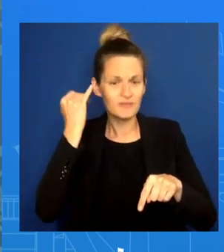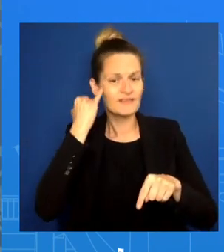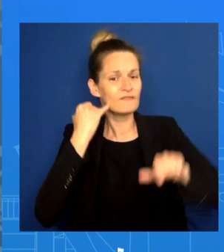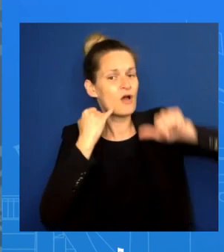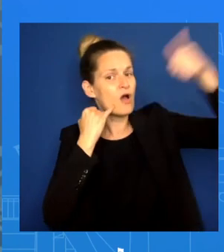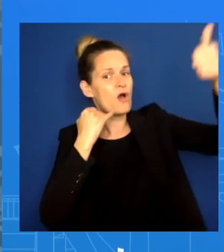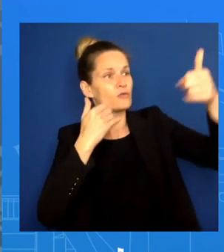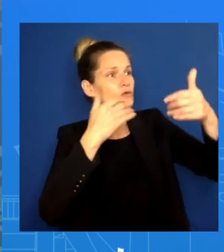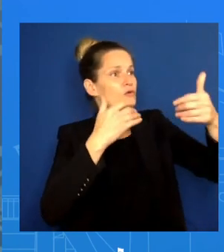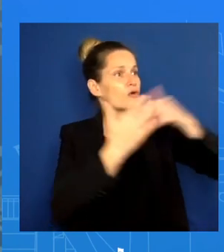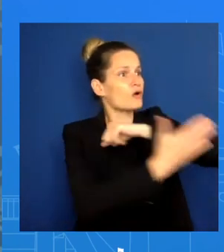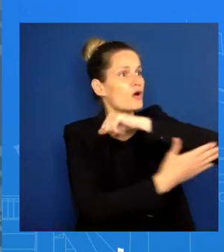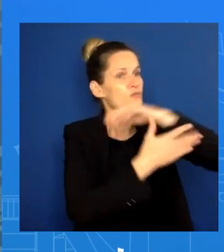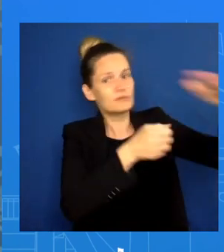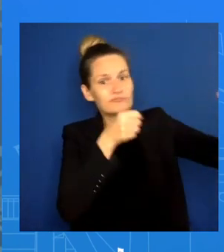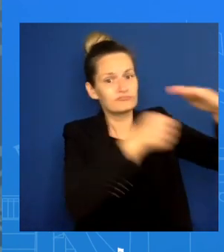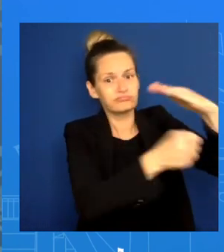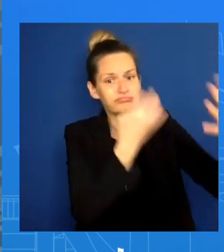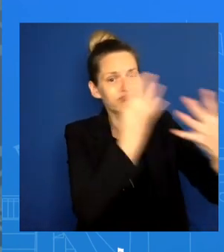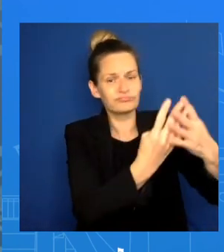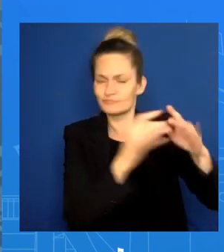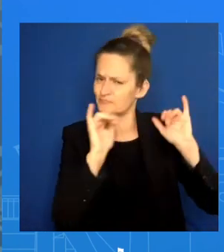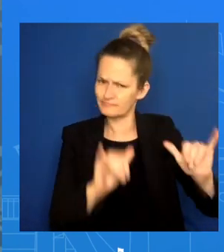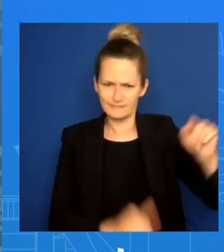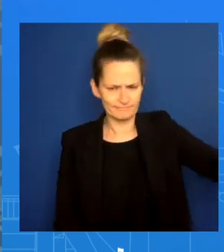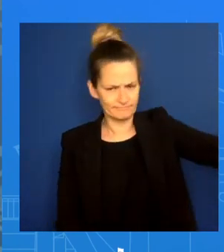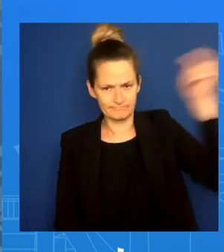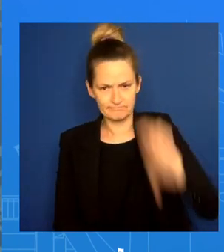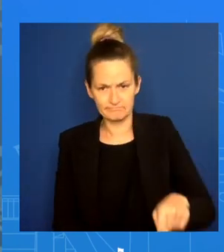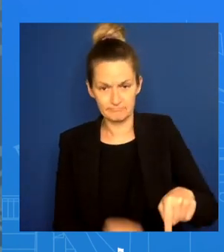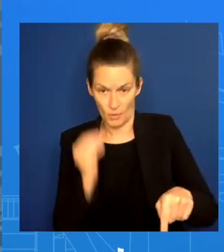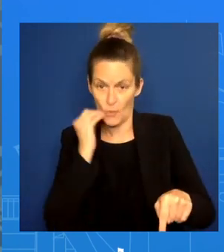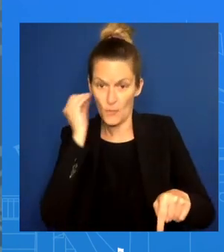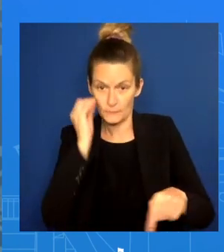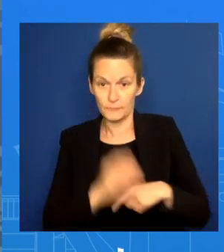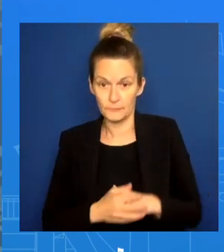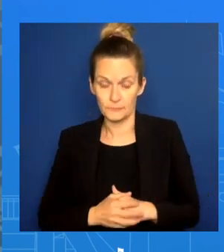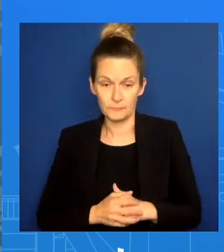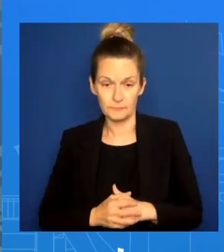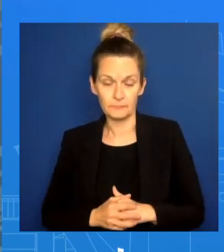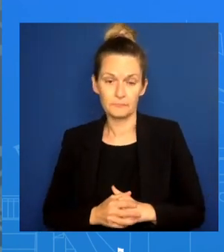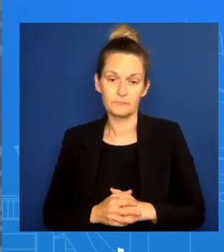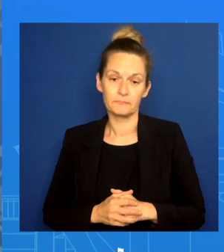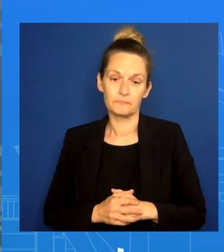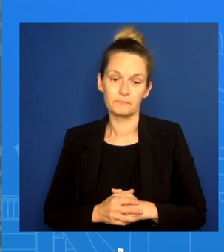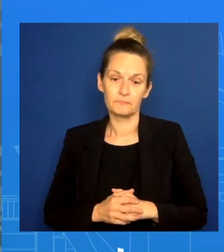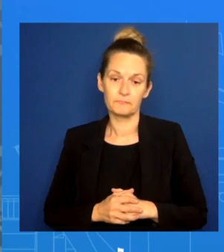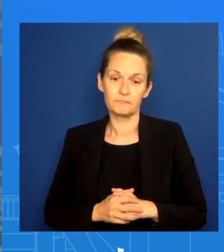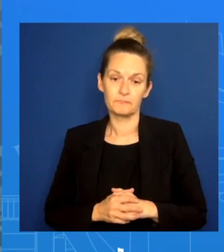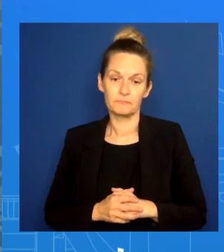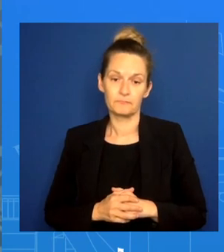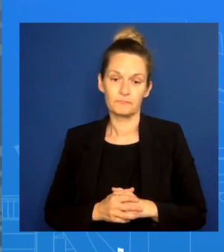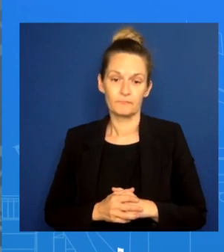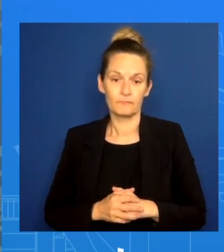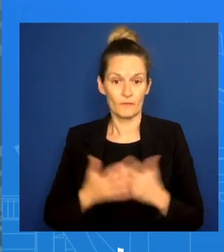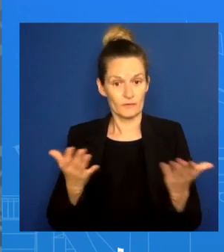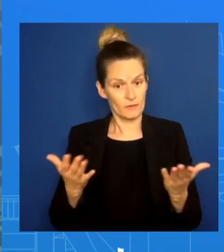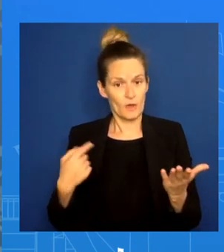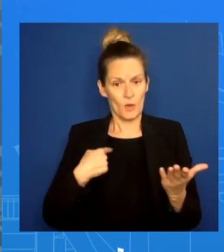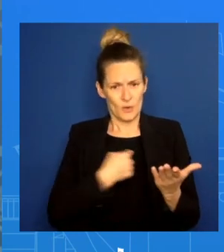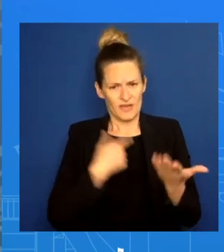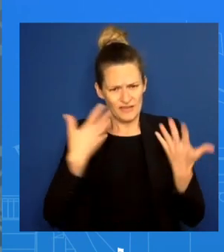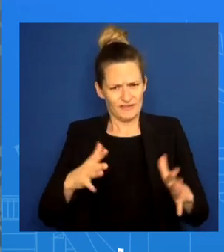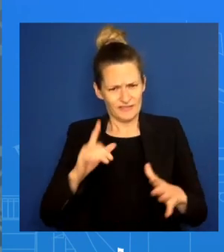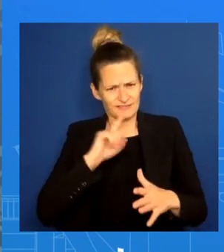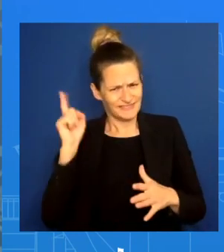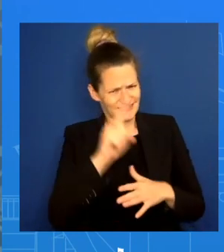national security team to pursue every avenue to bring Brittany home safely to her family or friends or loved ones or teammates. The U.S. government